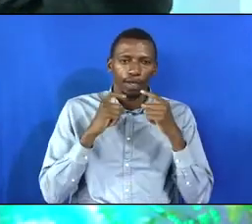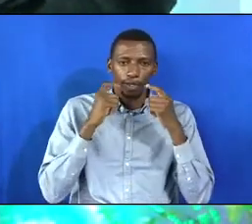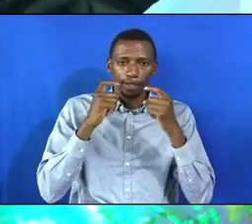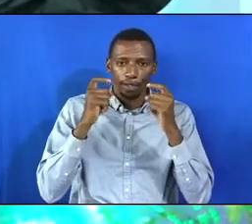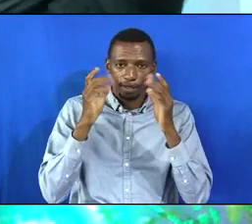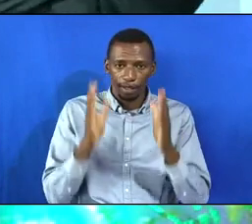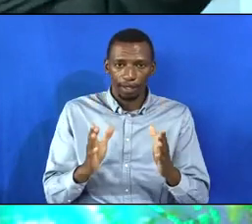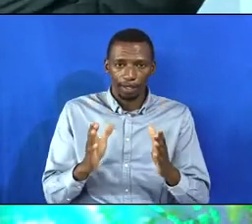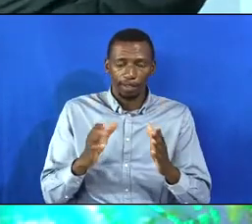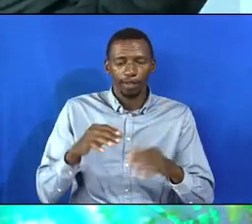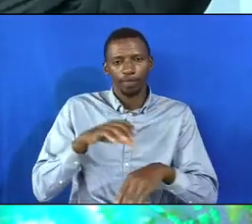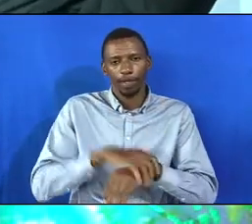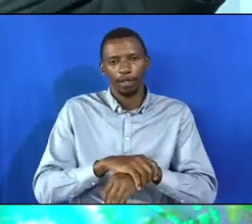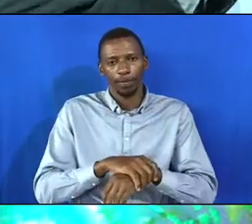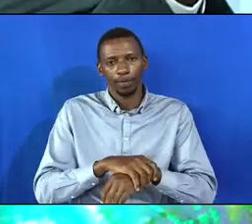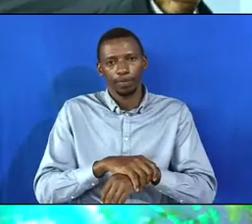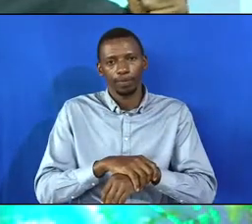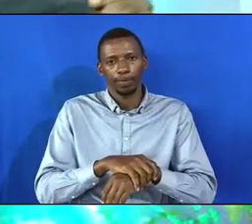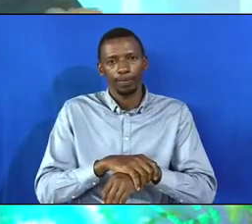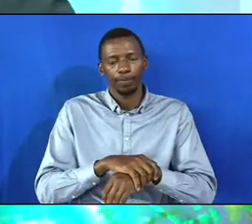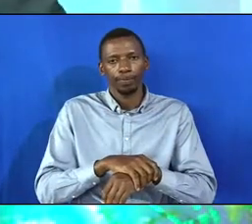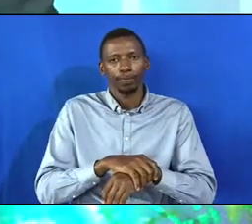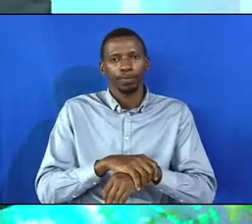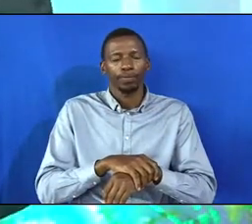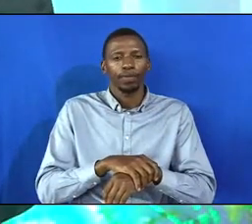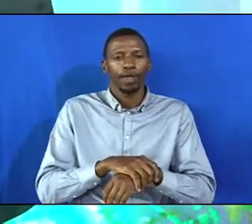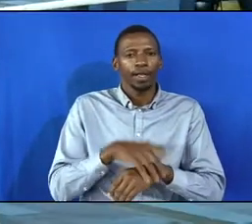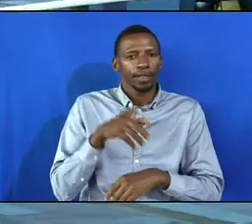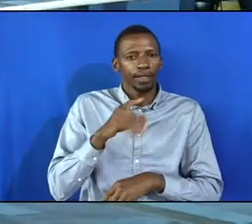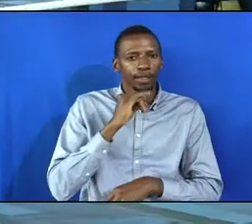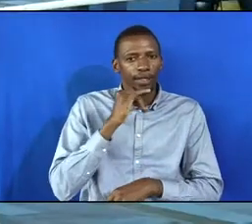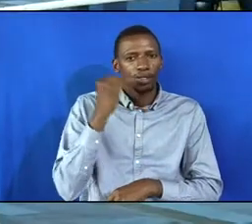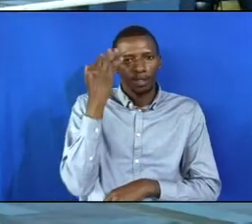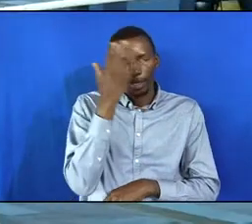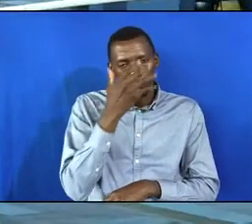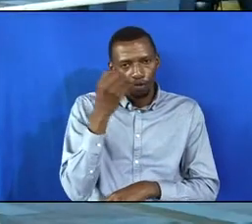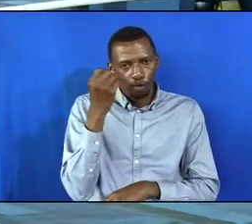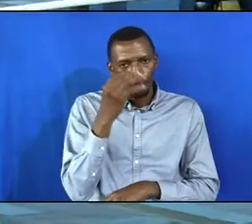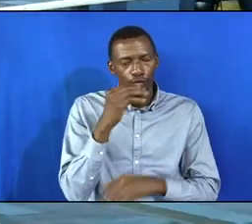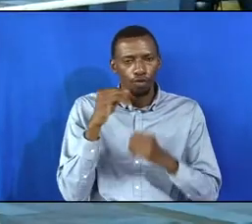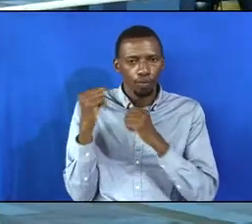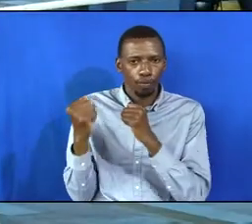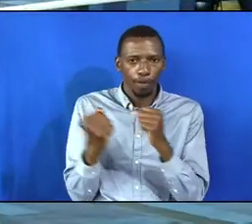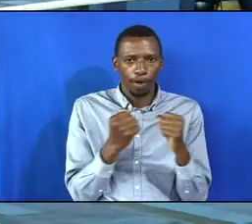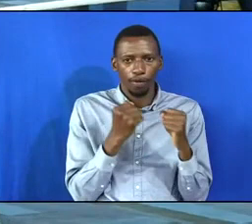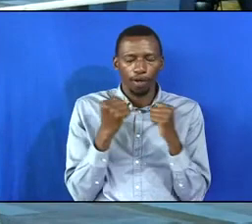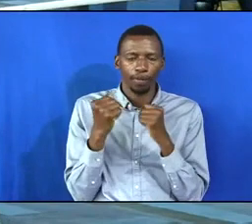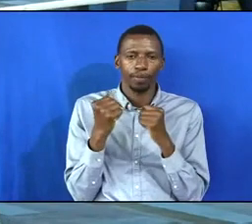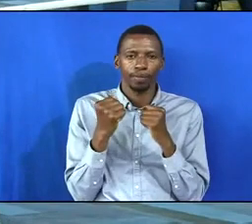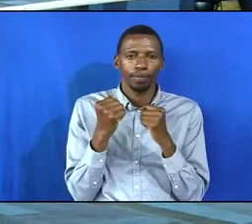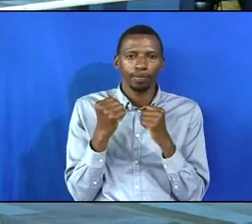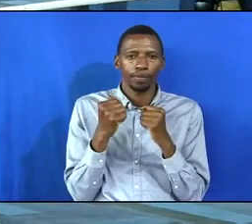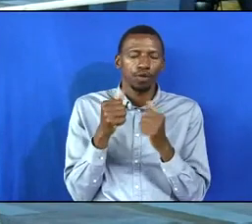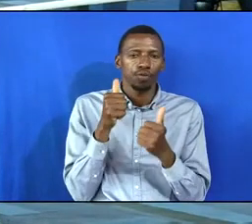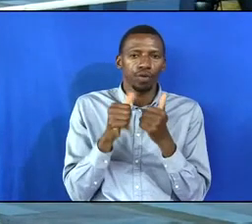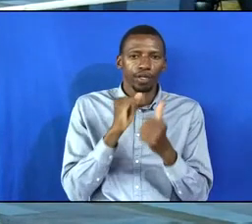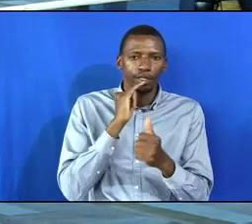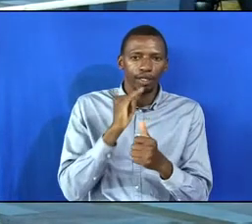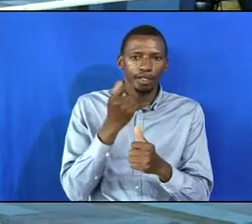when we cry, it comes to us, is the beautiful power that is called by the beautiful name, the grace of the Lord.